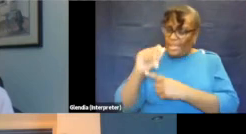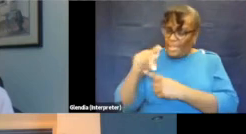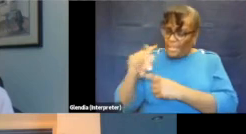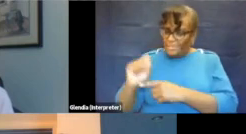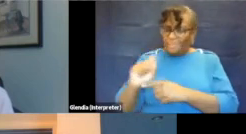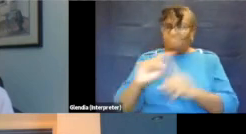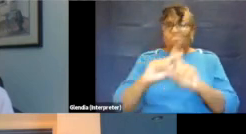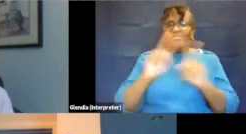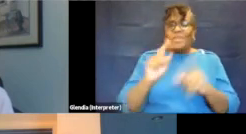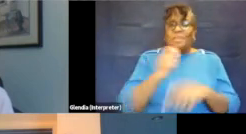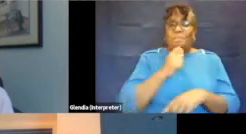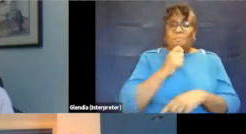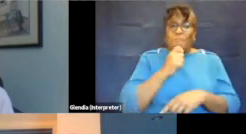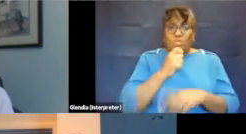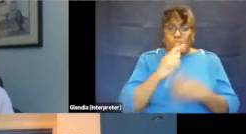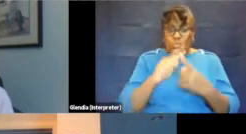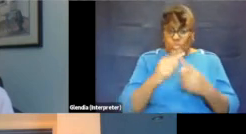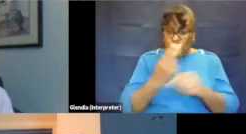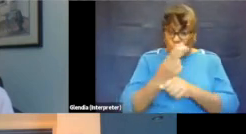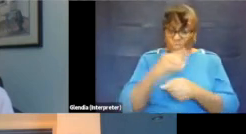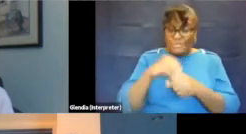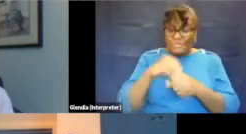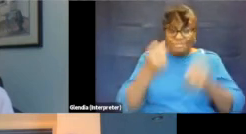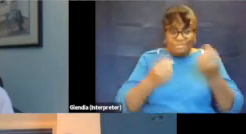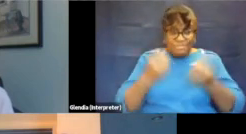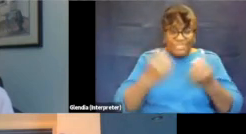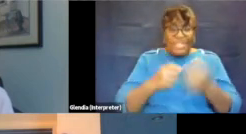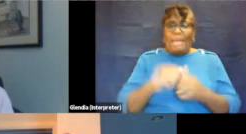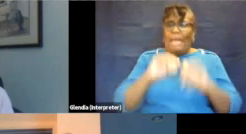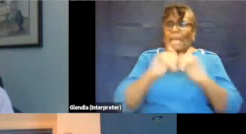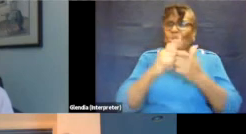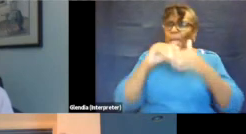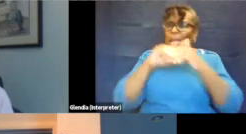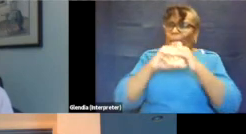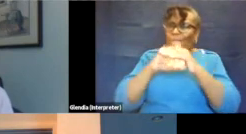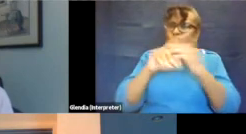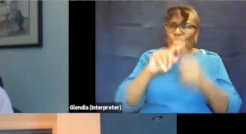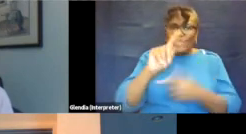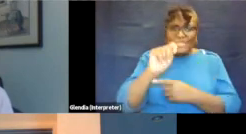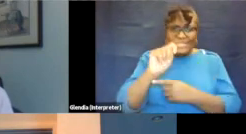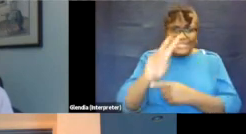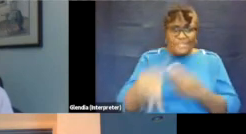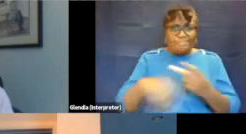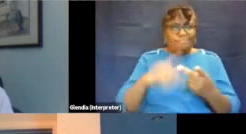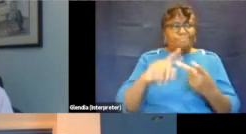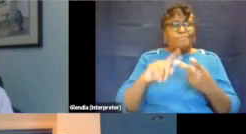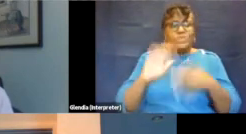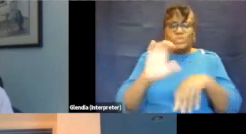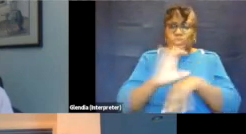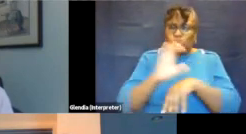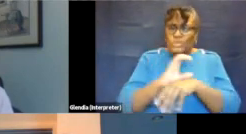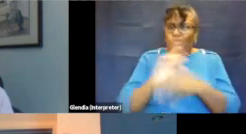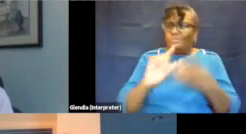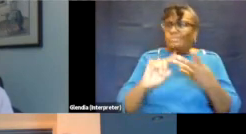car, and then there's access to TVs or computers, iPads. I had a meeting yesterday with a student who had